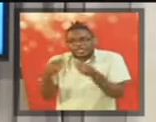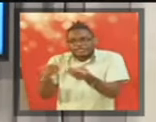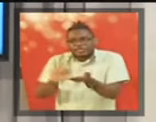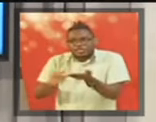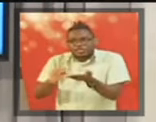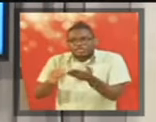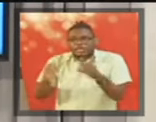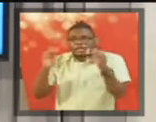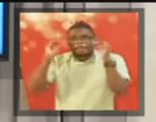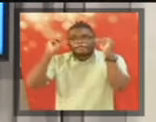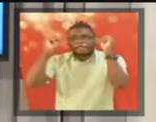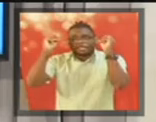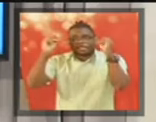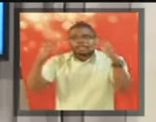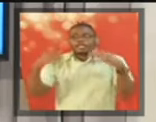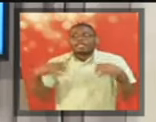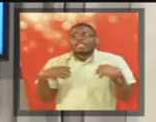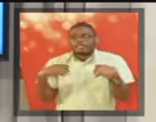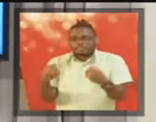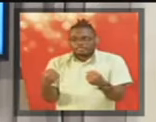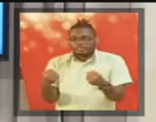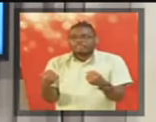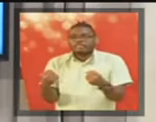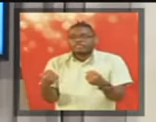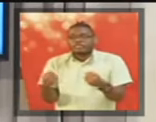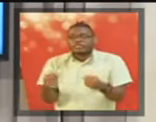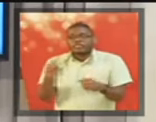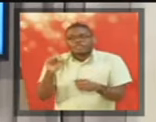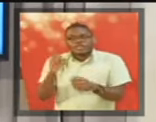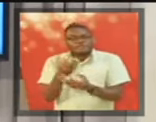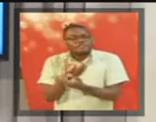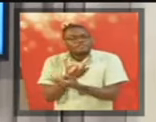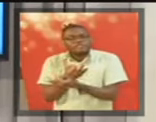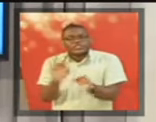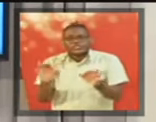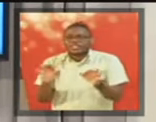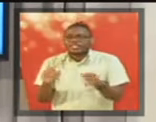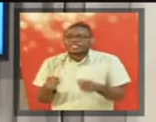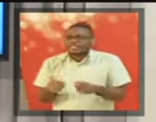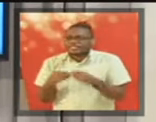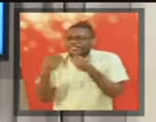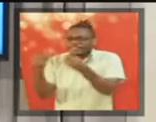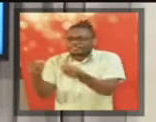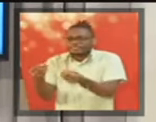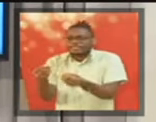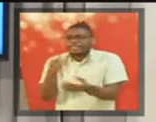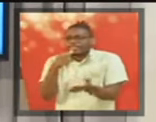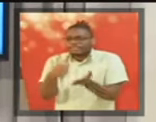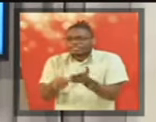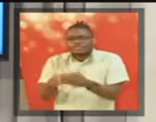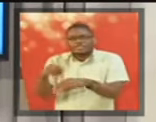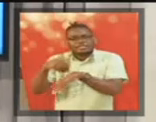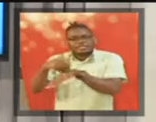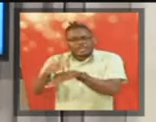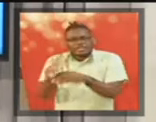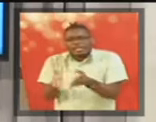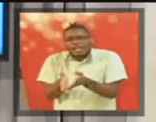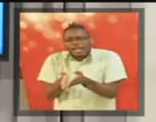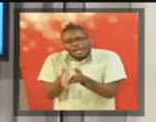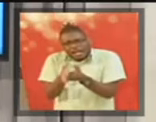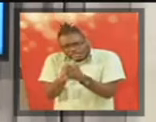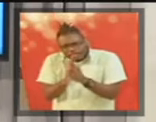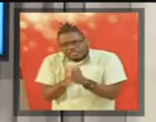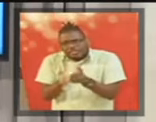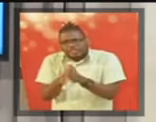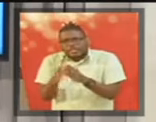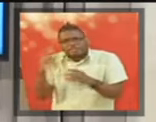to send in a query or a letter asking for an exemption from a particular area to